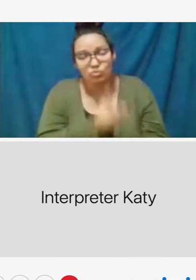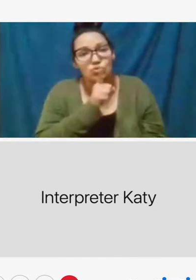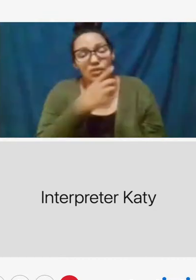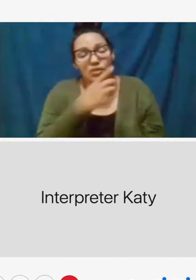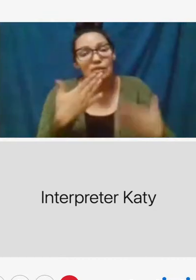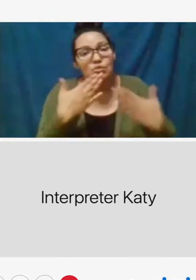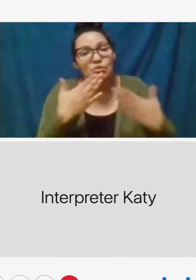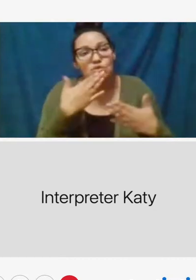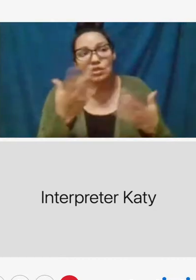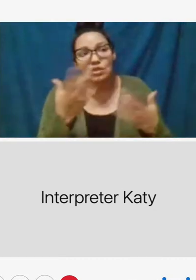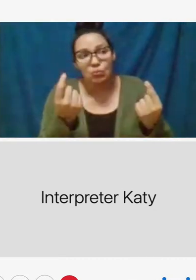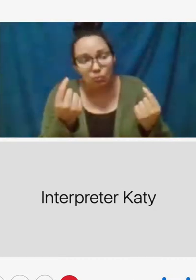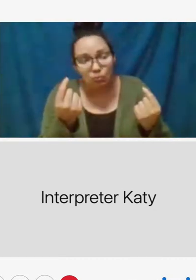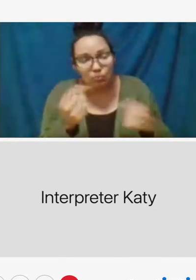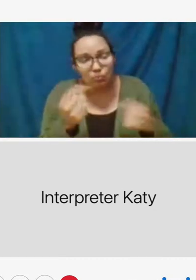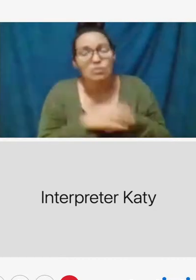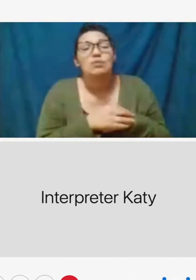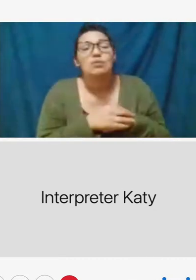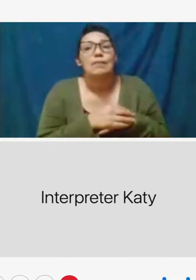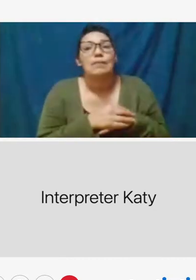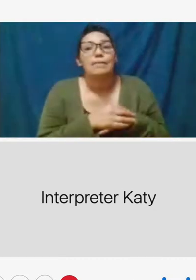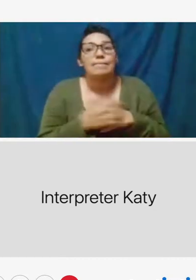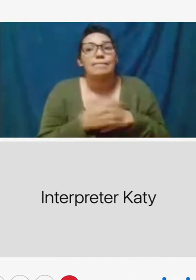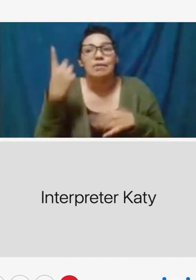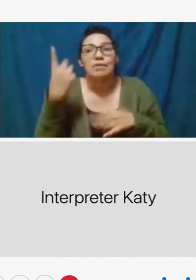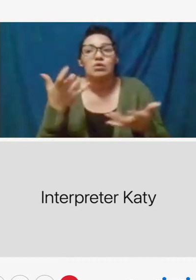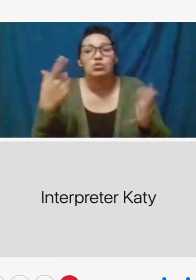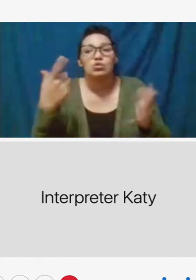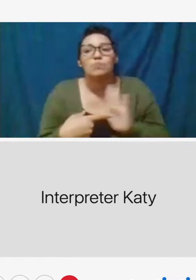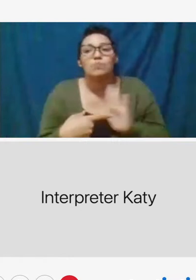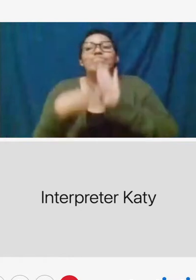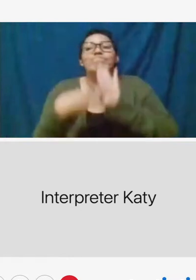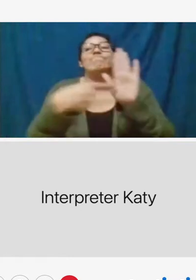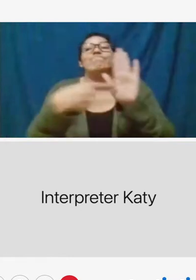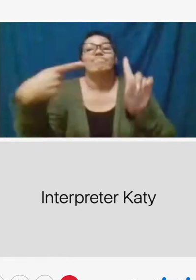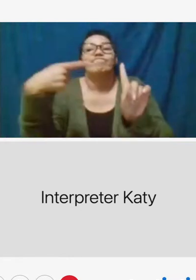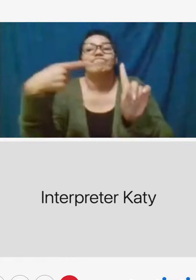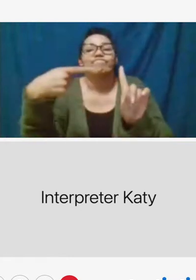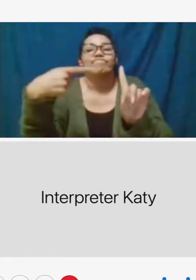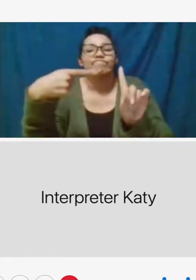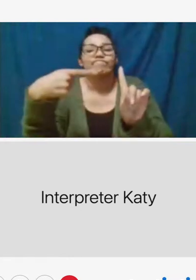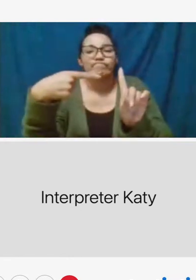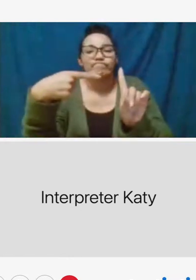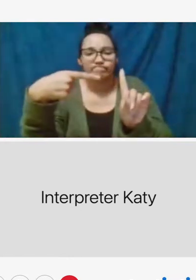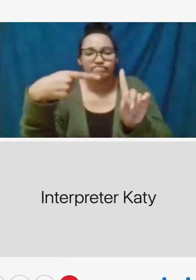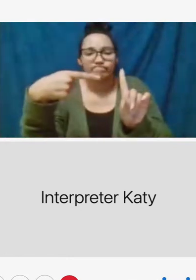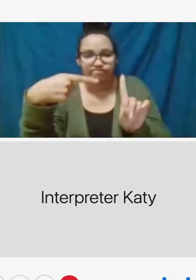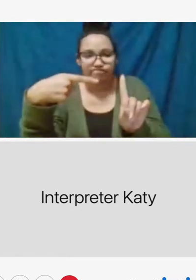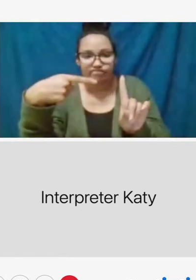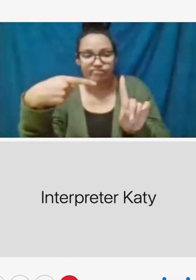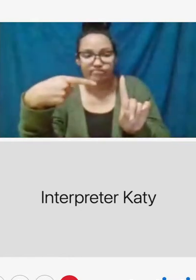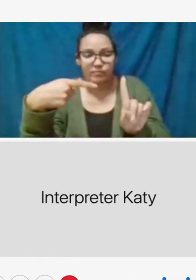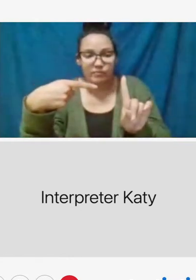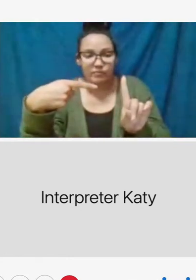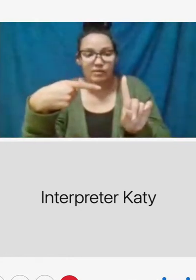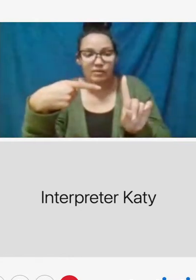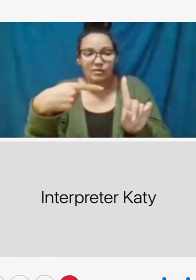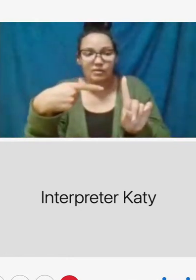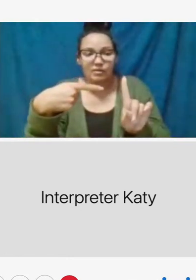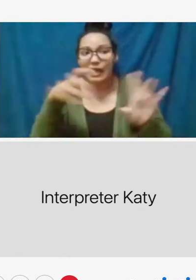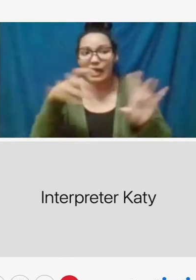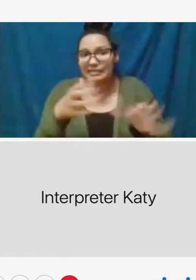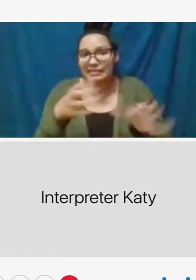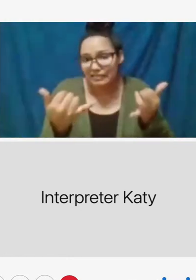uh but I just wanted to highlight uh the the ones that I did today our our security our